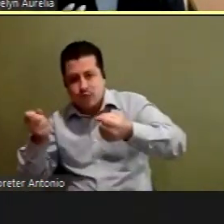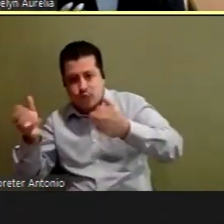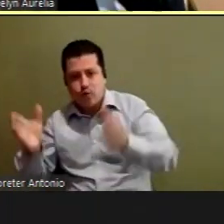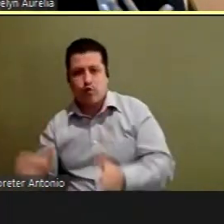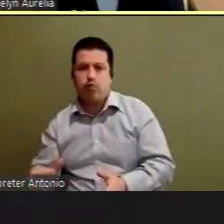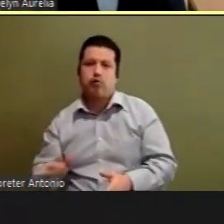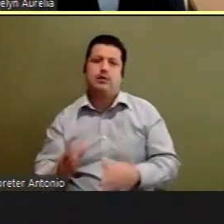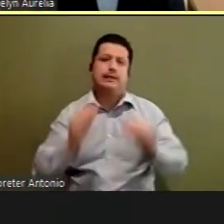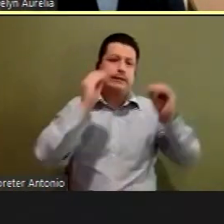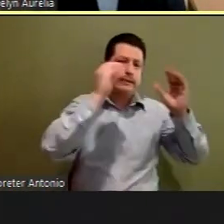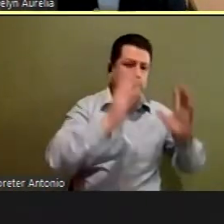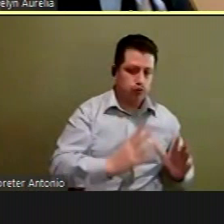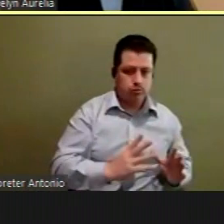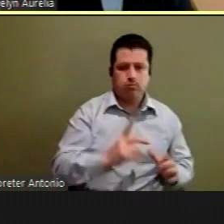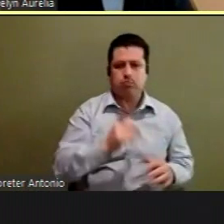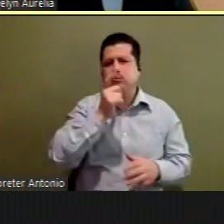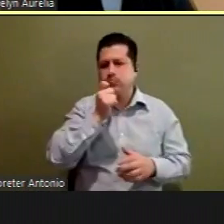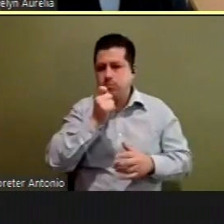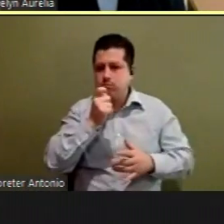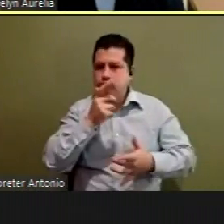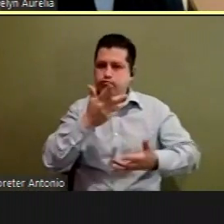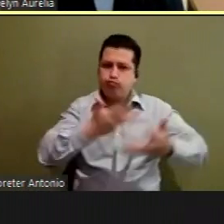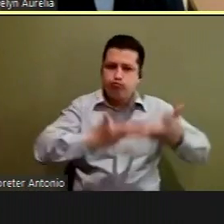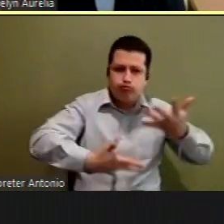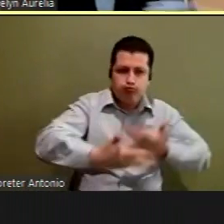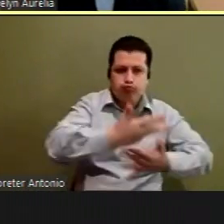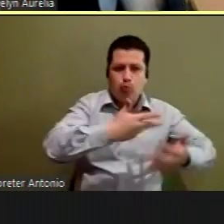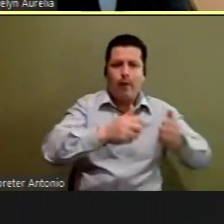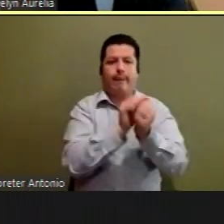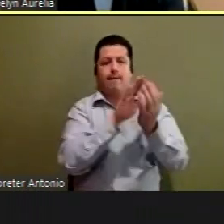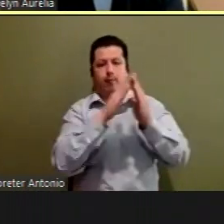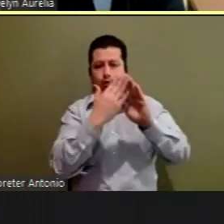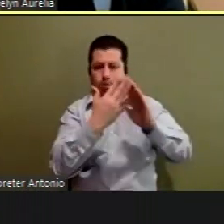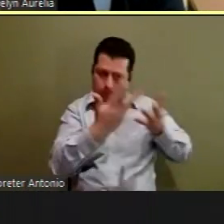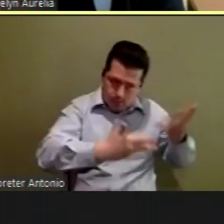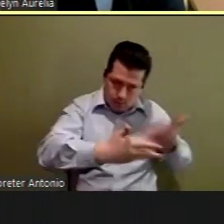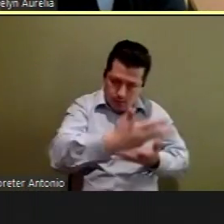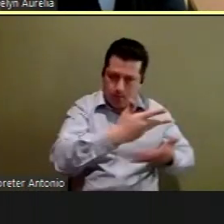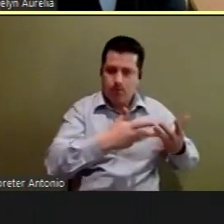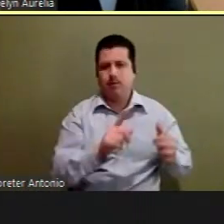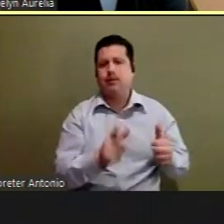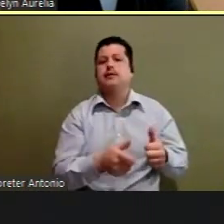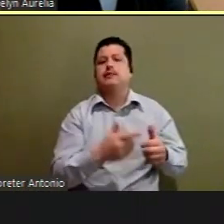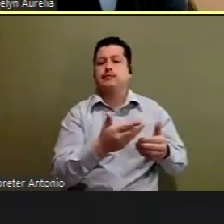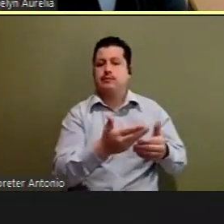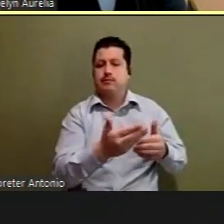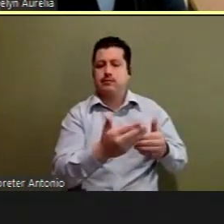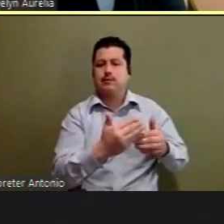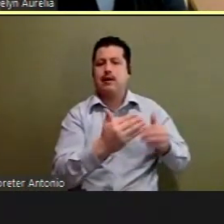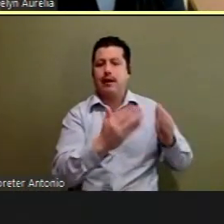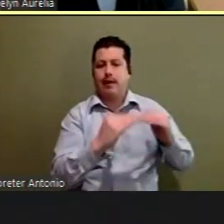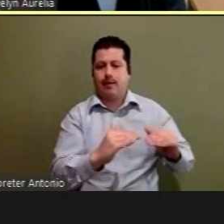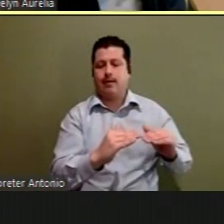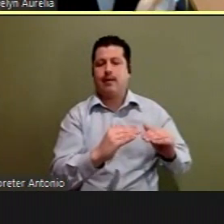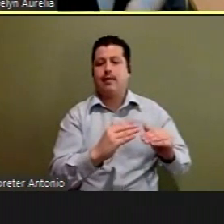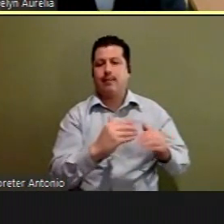lot of community interface will be next after that. And then after that, it'll be people age 50 to 64, and then younger